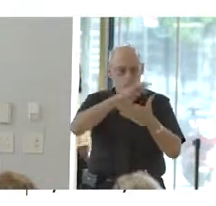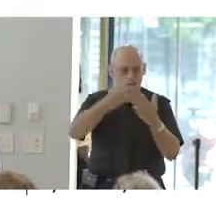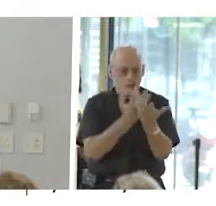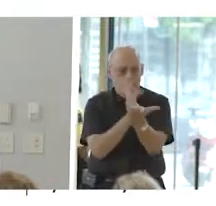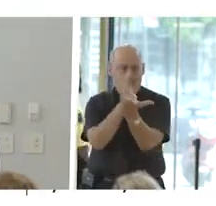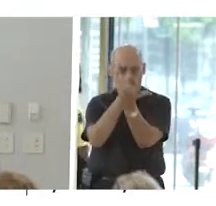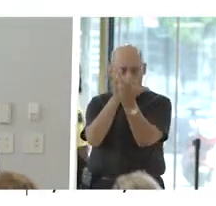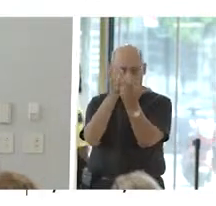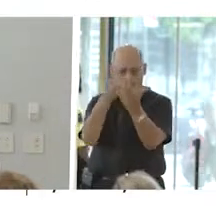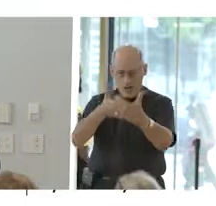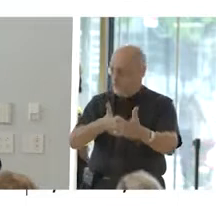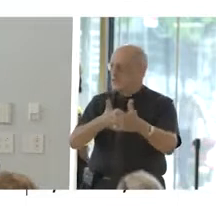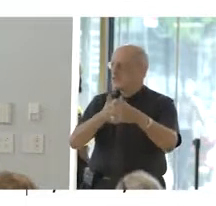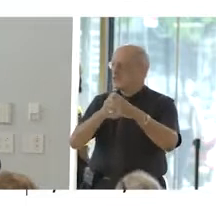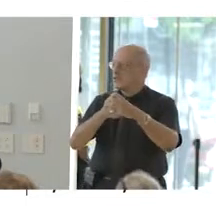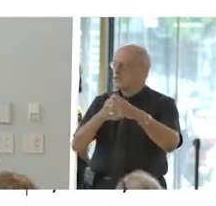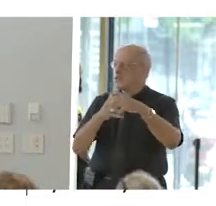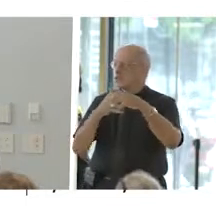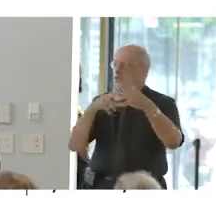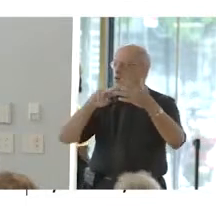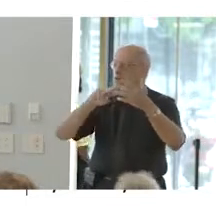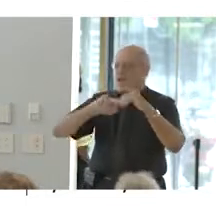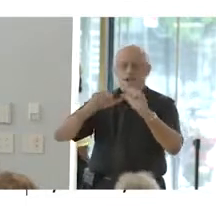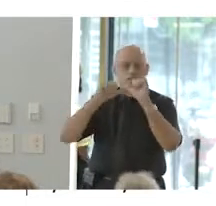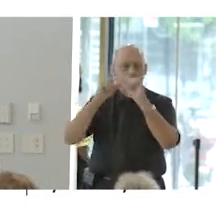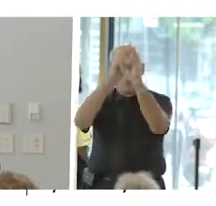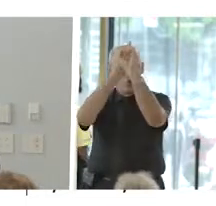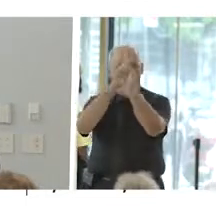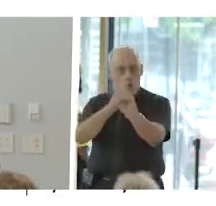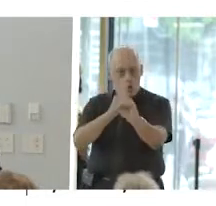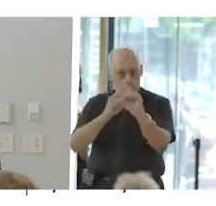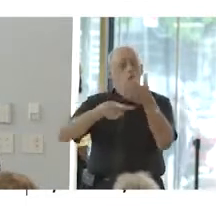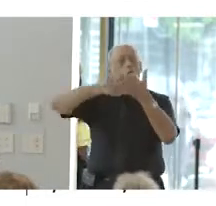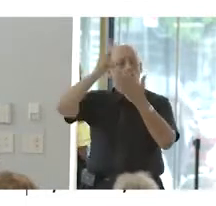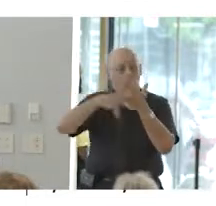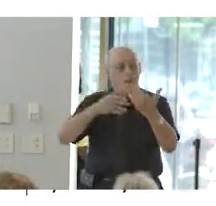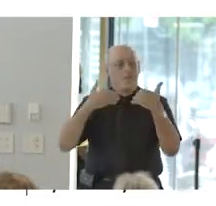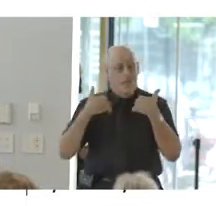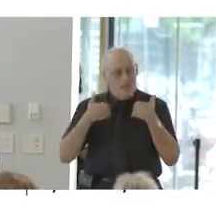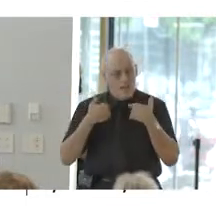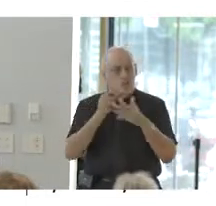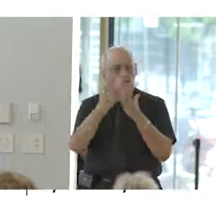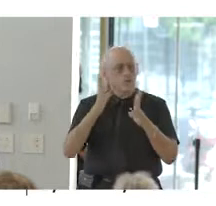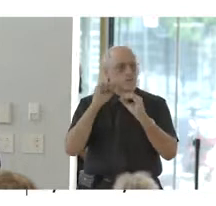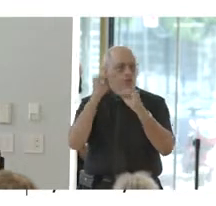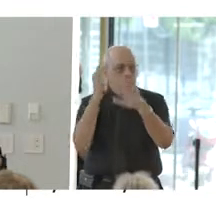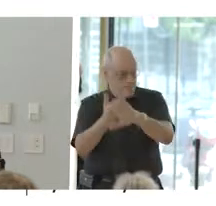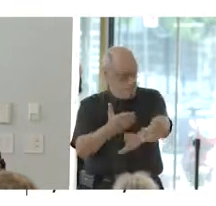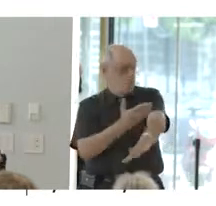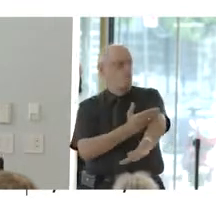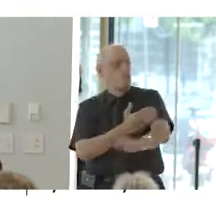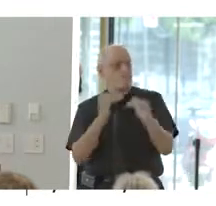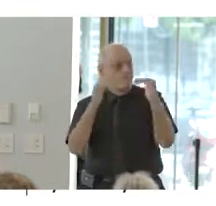integrated so that there are our sustainability goals, programming, and enhanced user experiences. We want to make